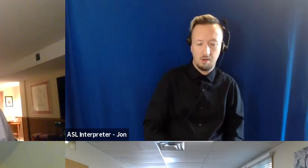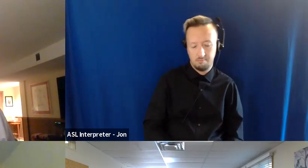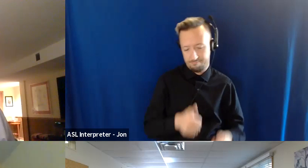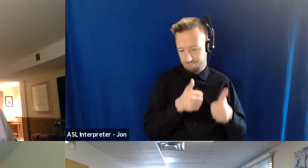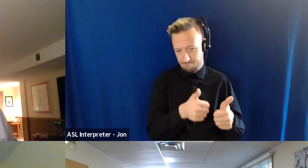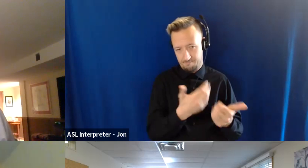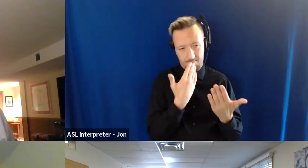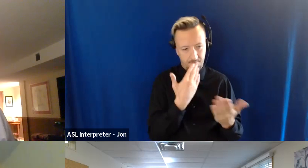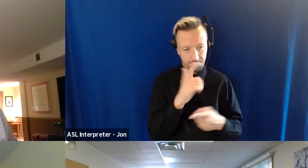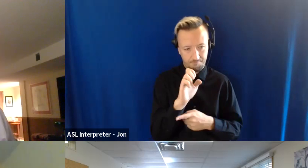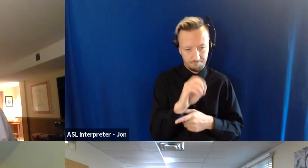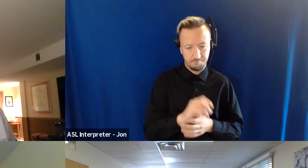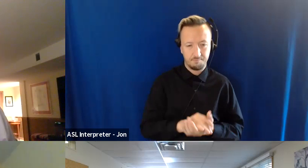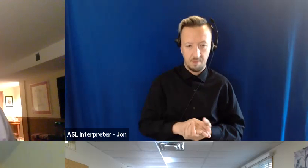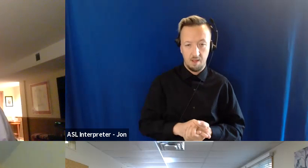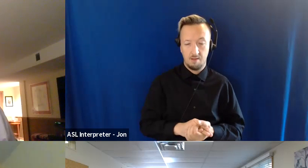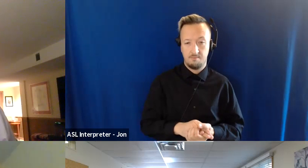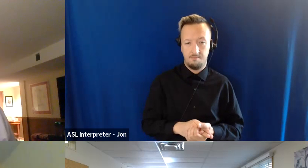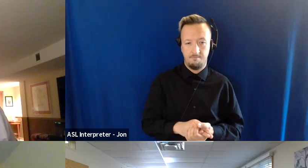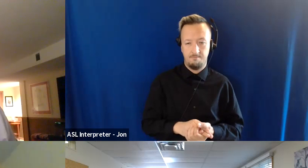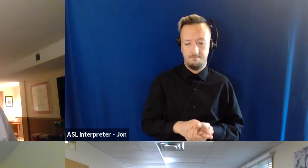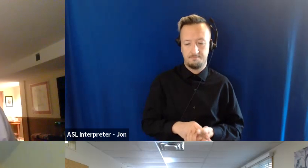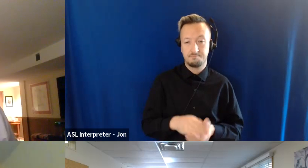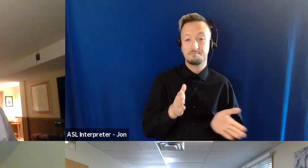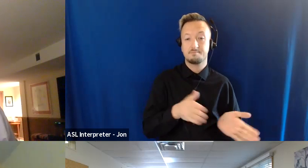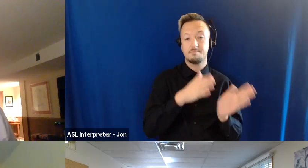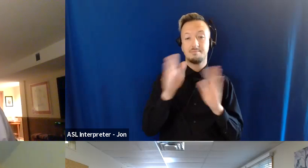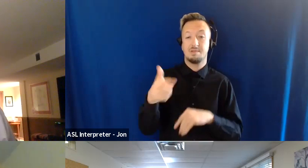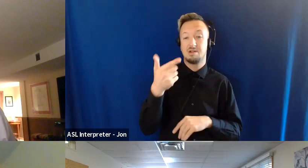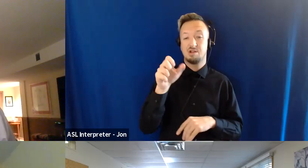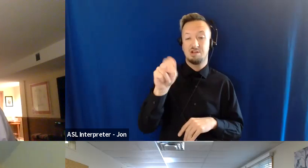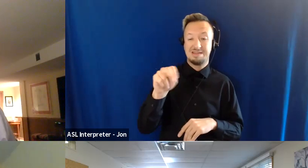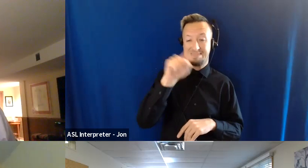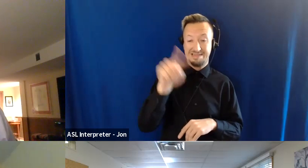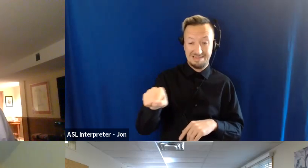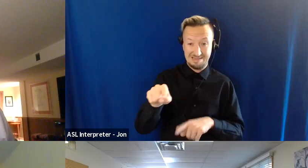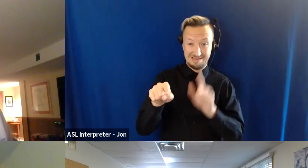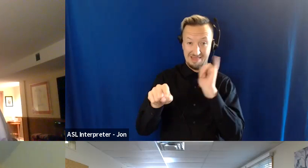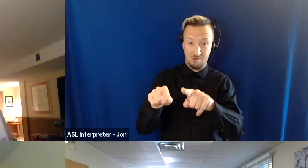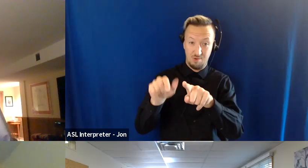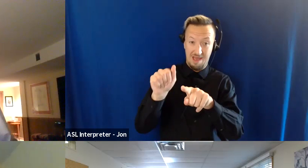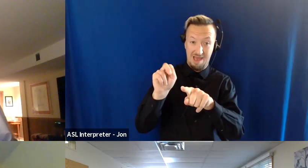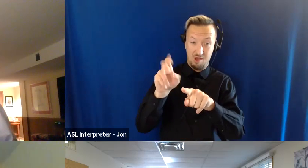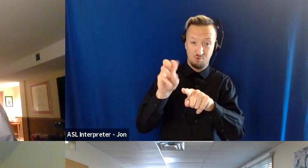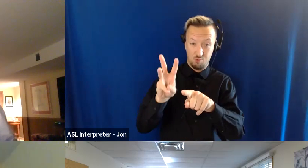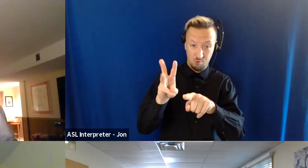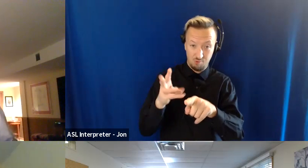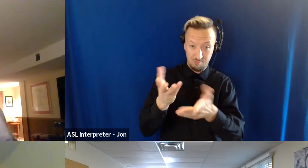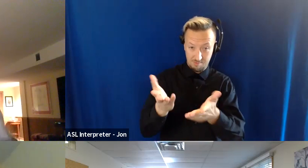Excellent. Thanks, Leo. Next, we're going to go to Gen Z. I think, Andrew, that means you.